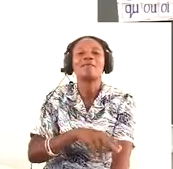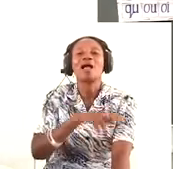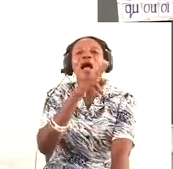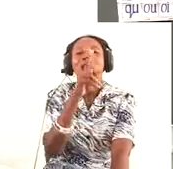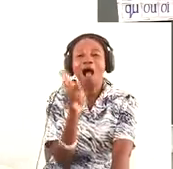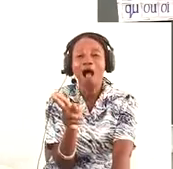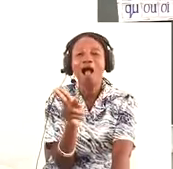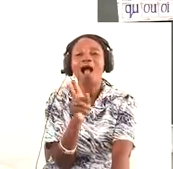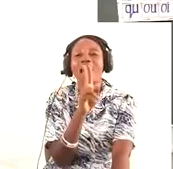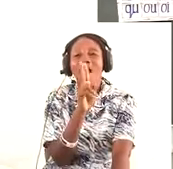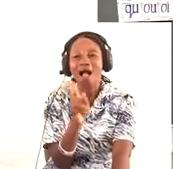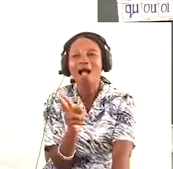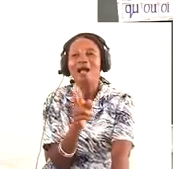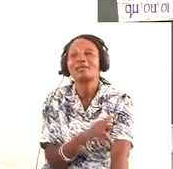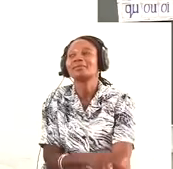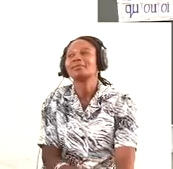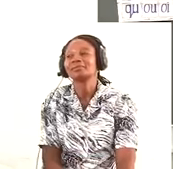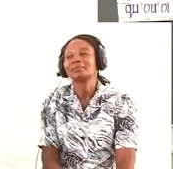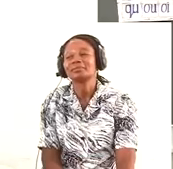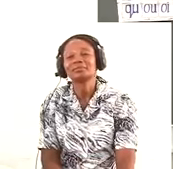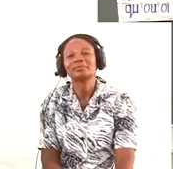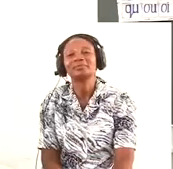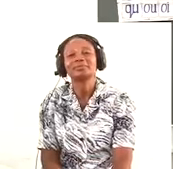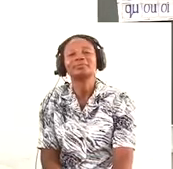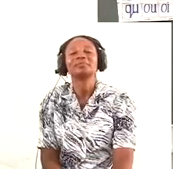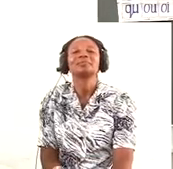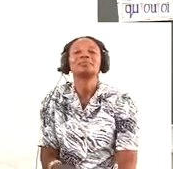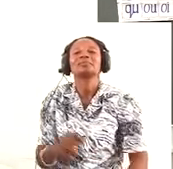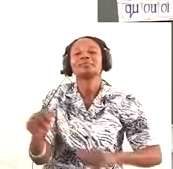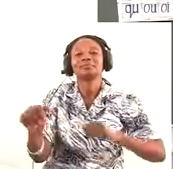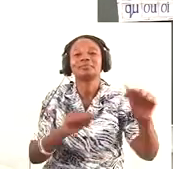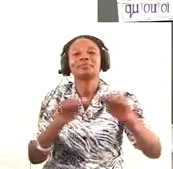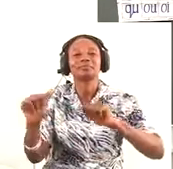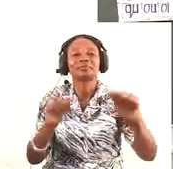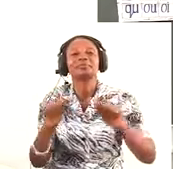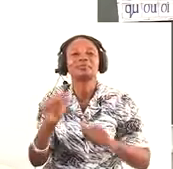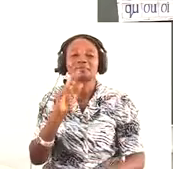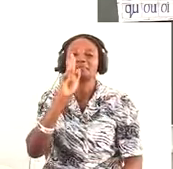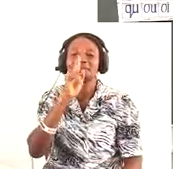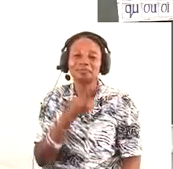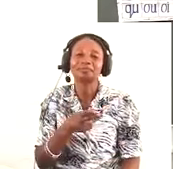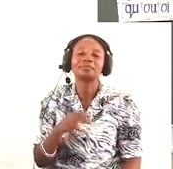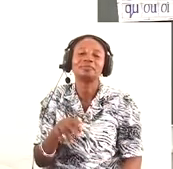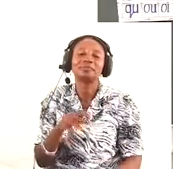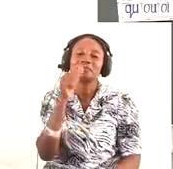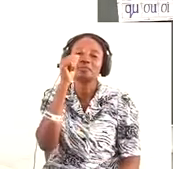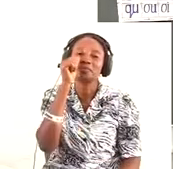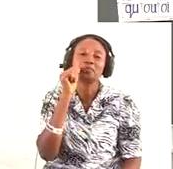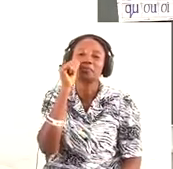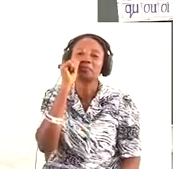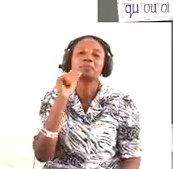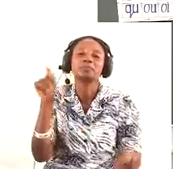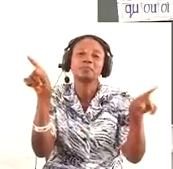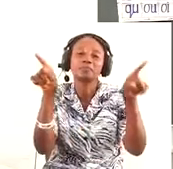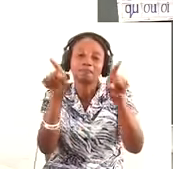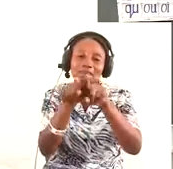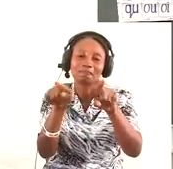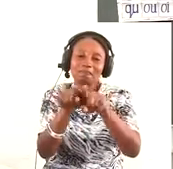sound. Good. Let's try this other activity again using the same